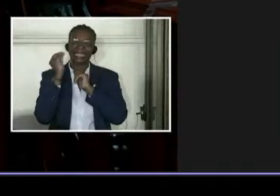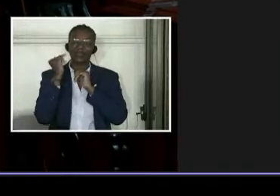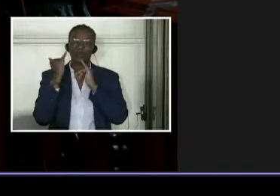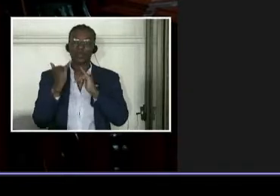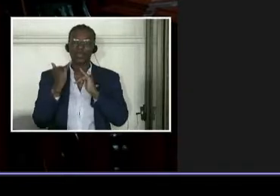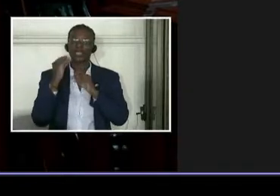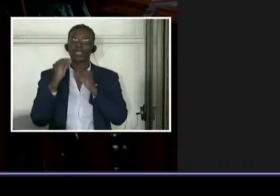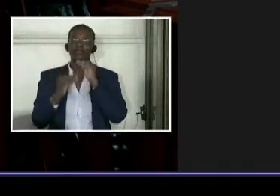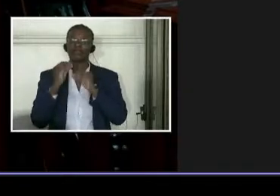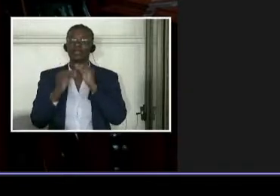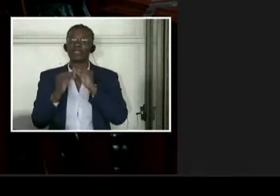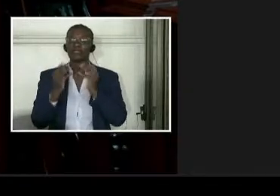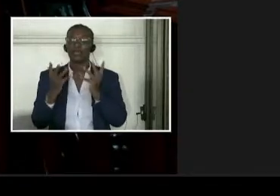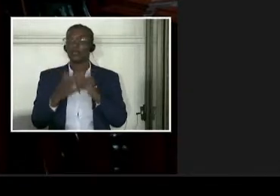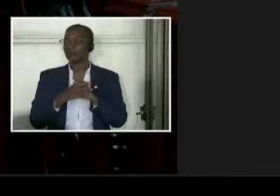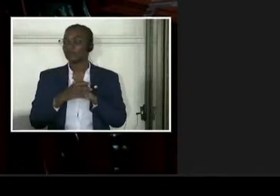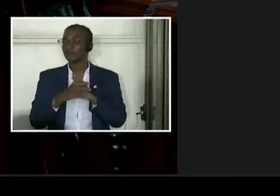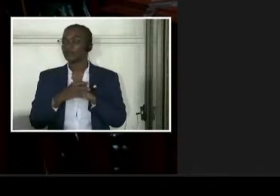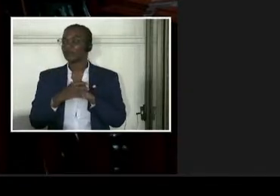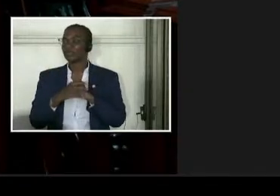you correct that?